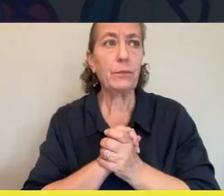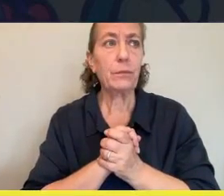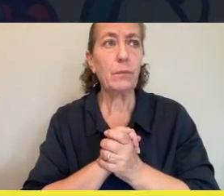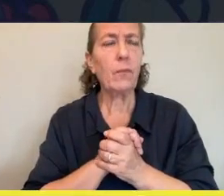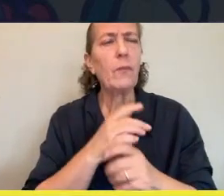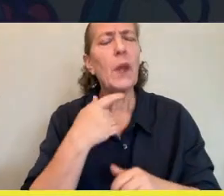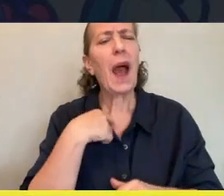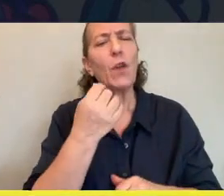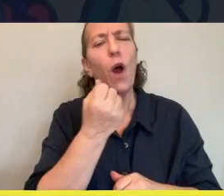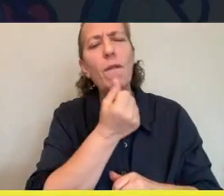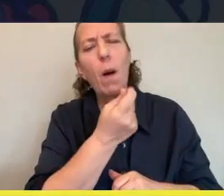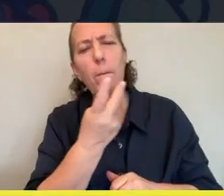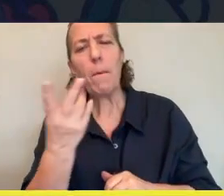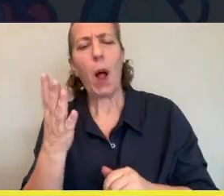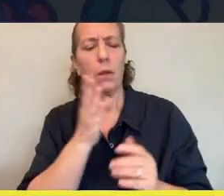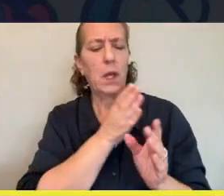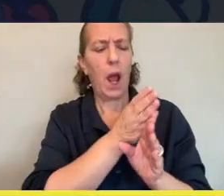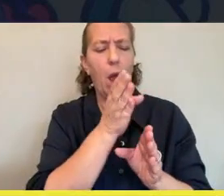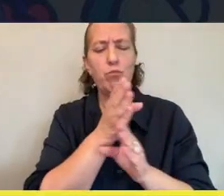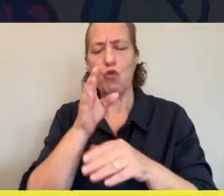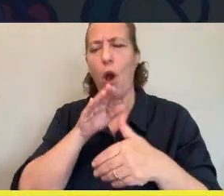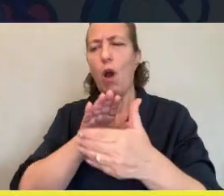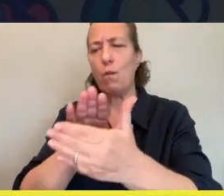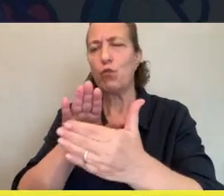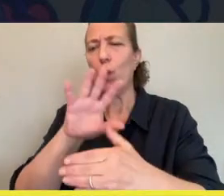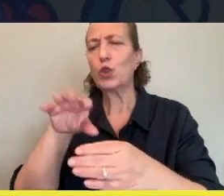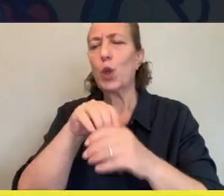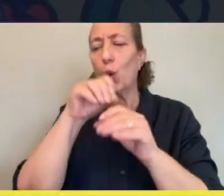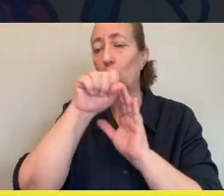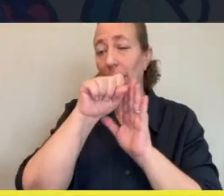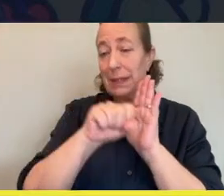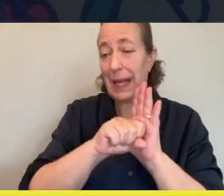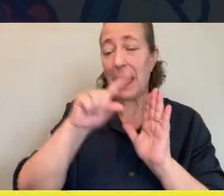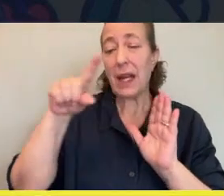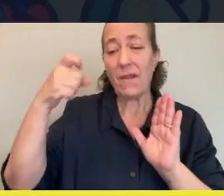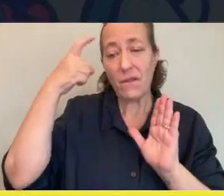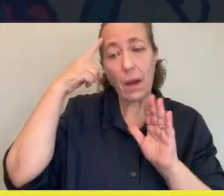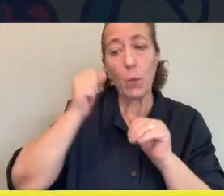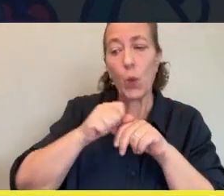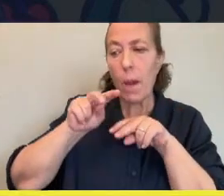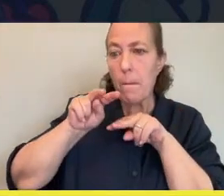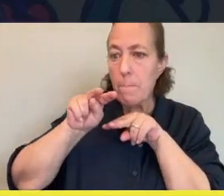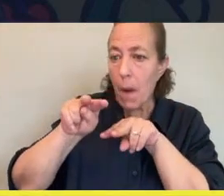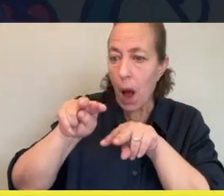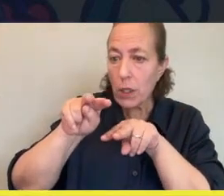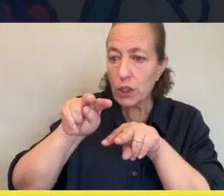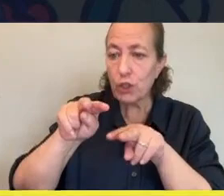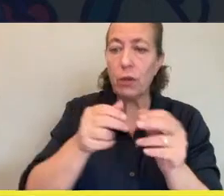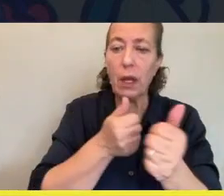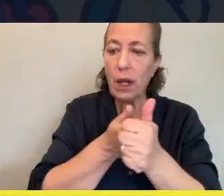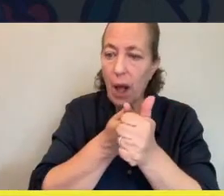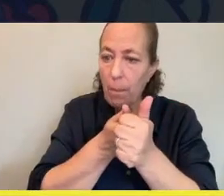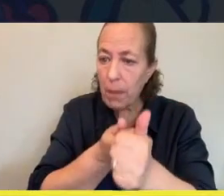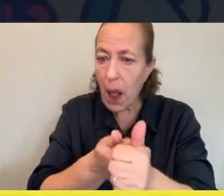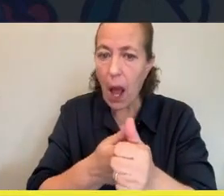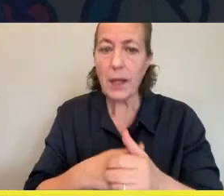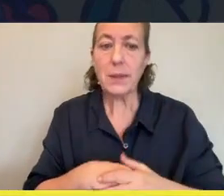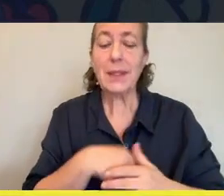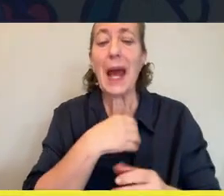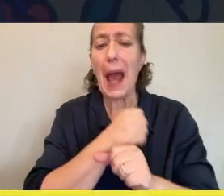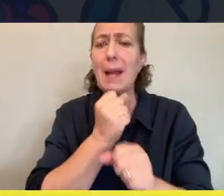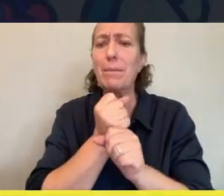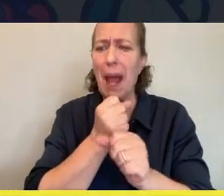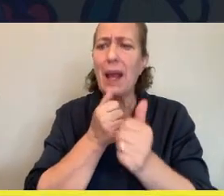needed, including state and federal governments being proactive with monitoring compliance among these facilities and making compliance a requirement